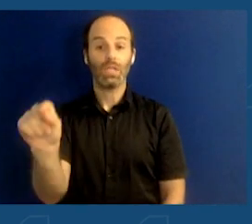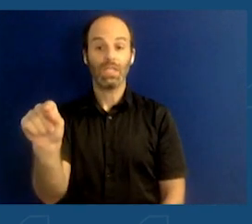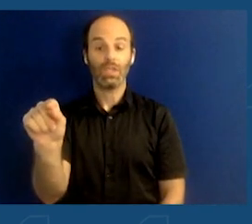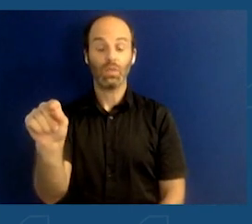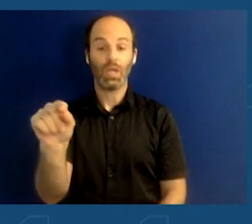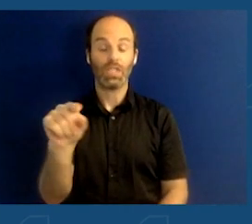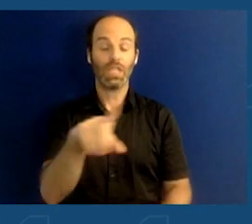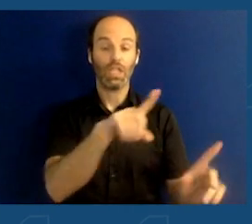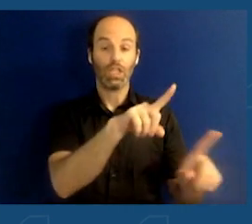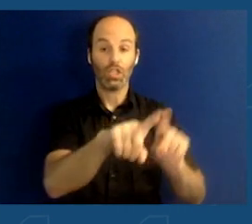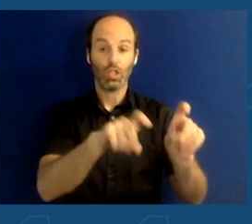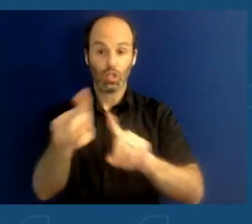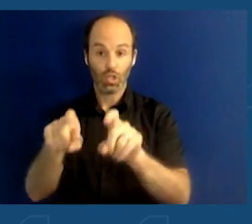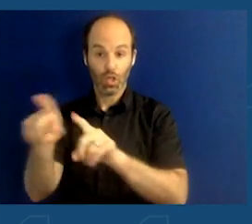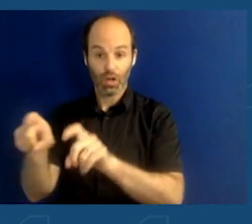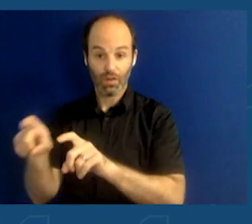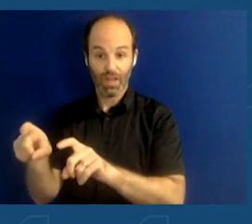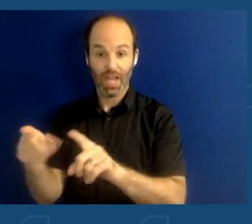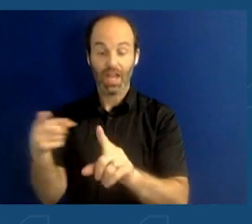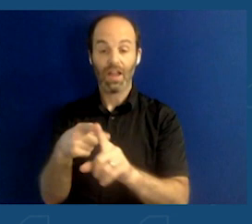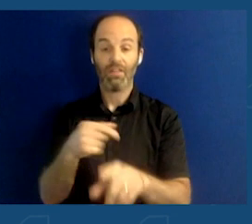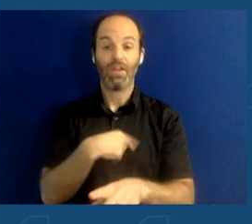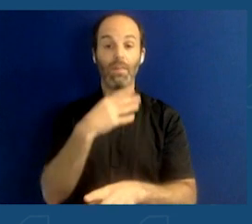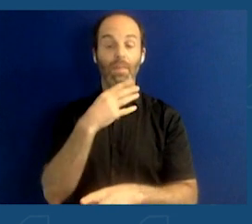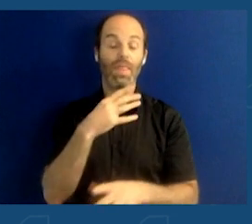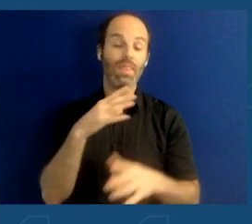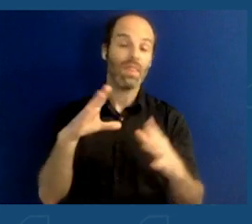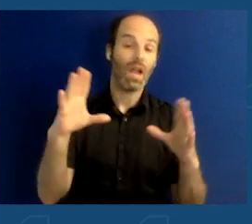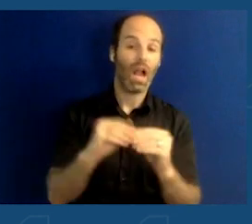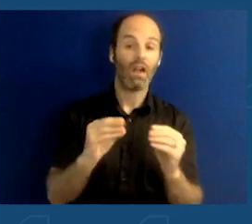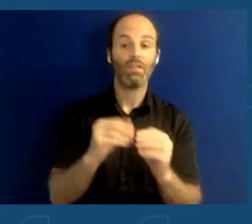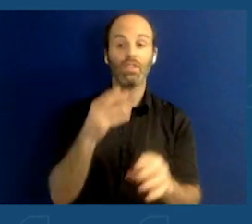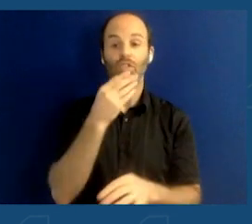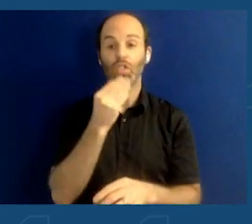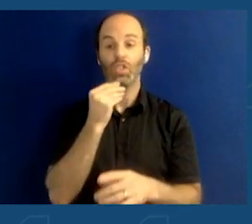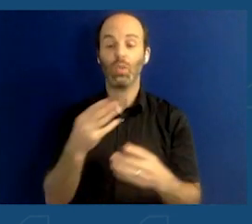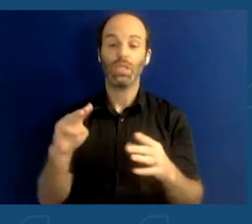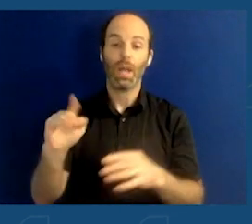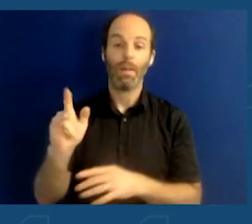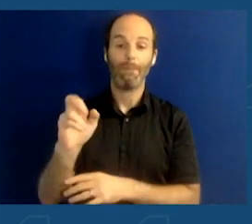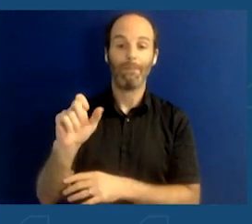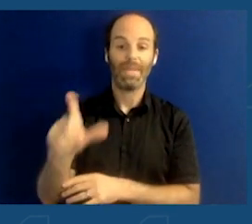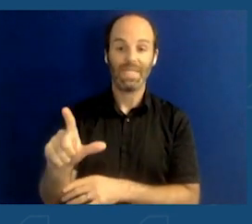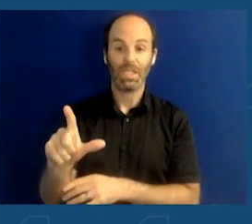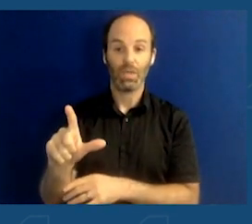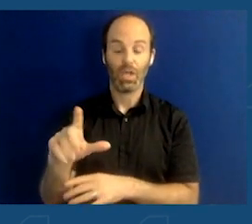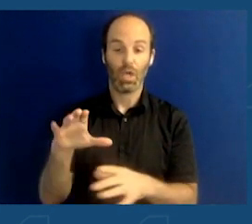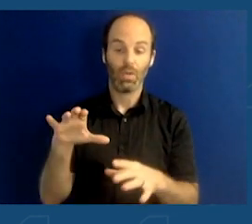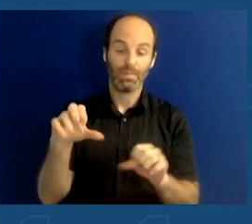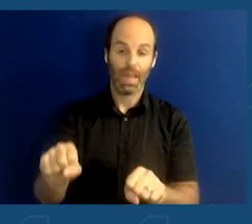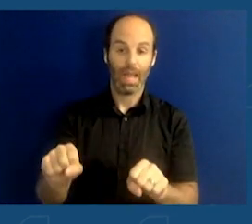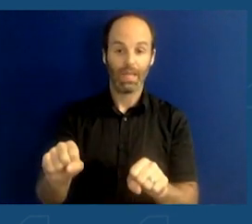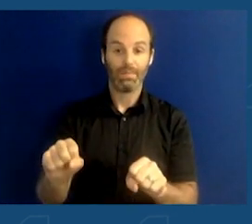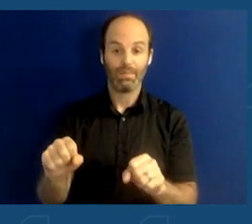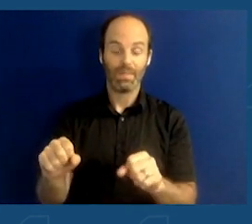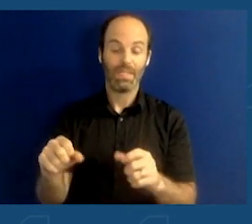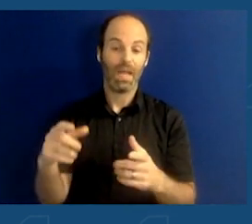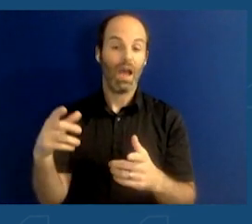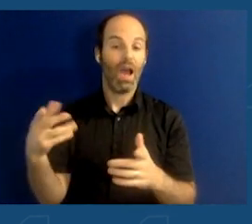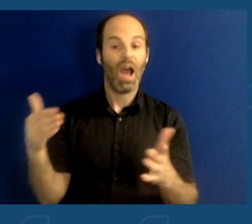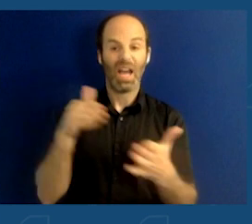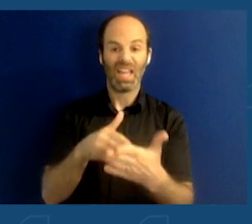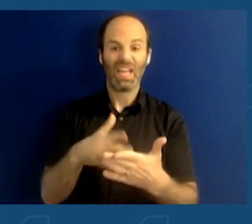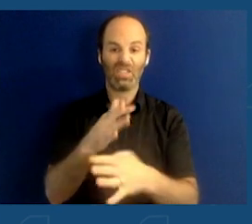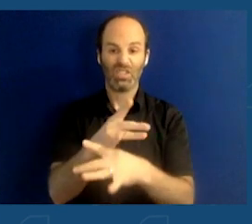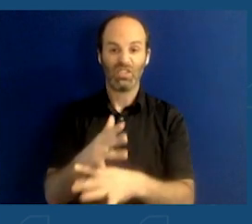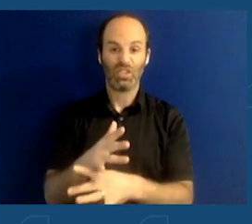the Conference on Jewish Material Claims against Germans, and they found that